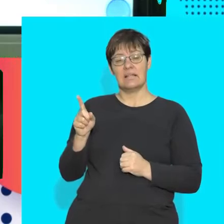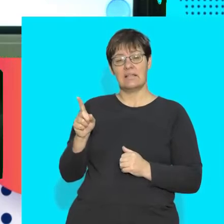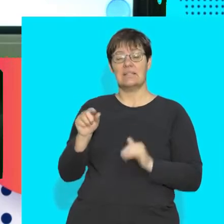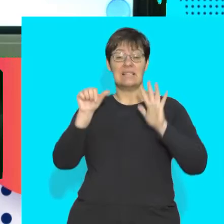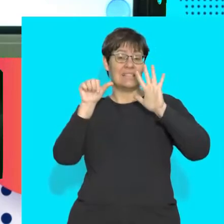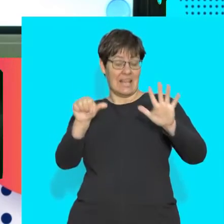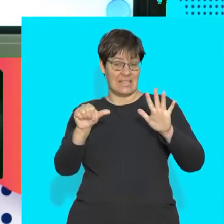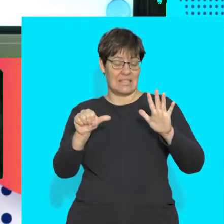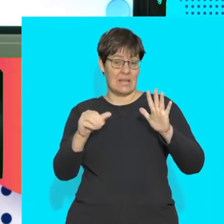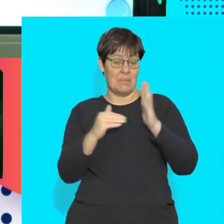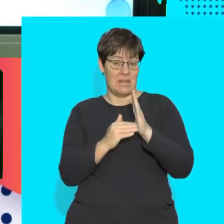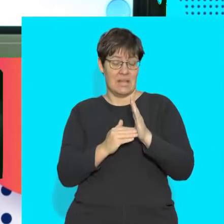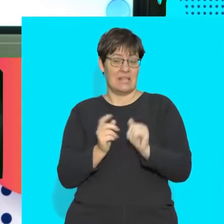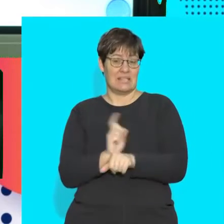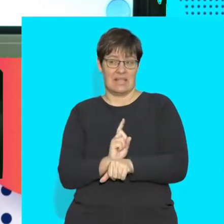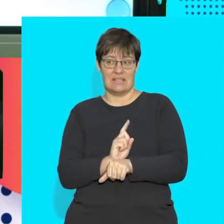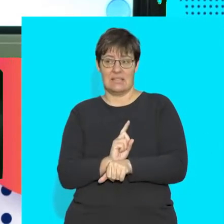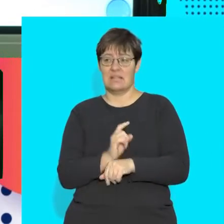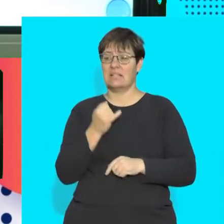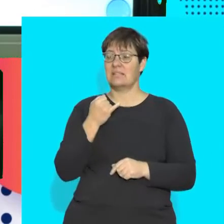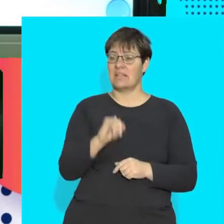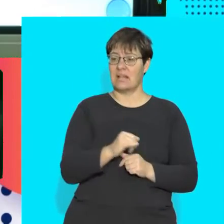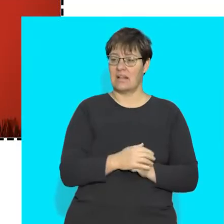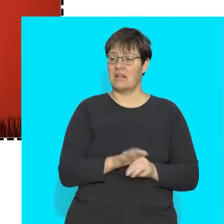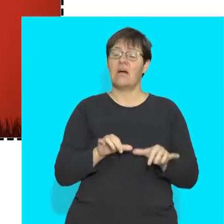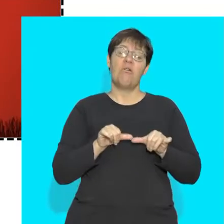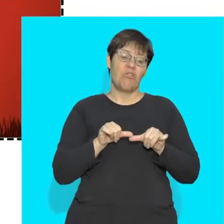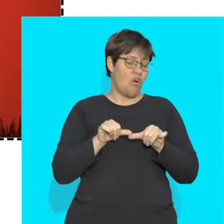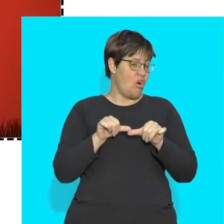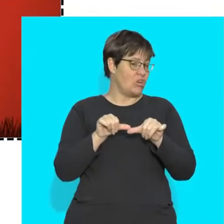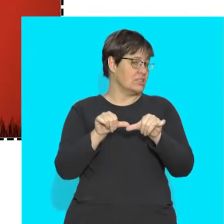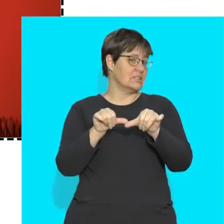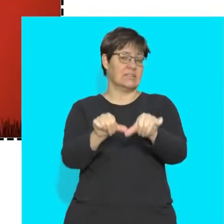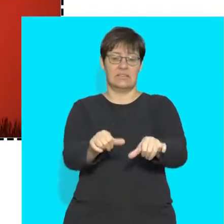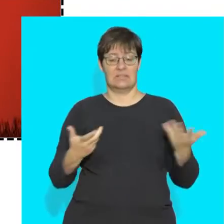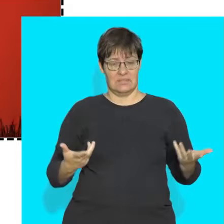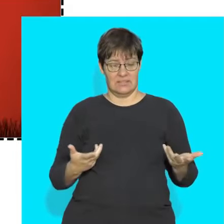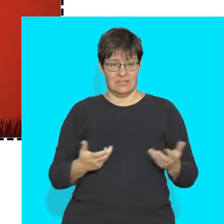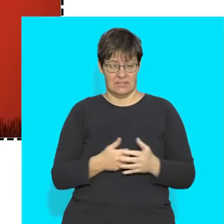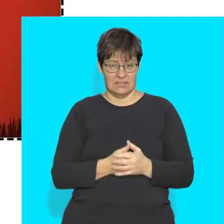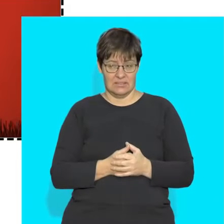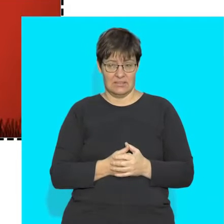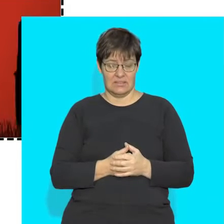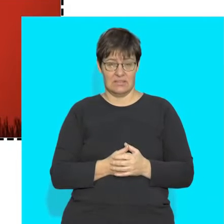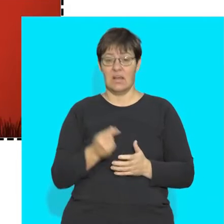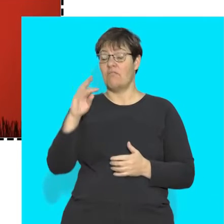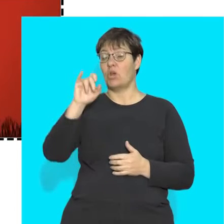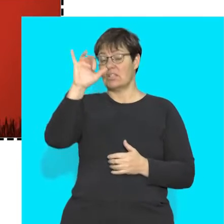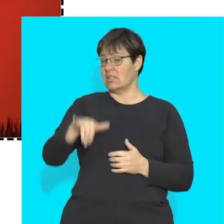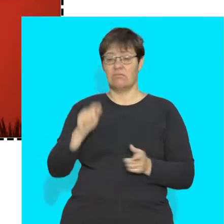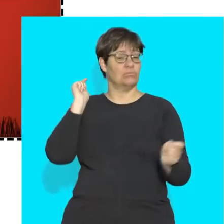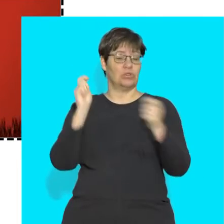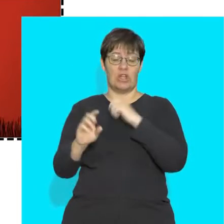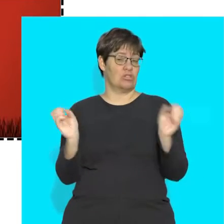he's going at 6. Still, constant motion. His velocity